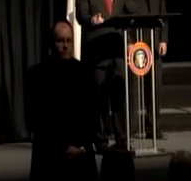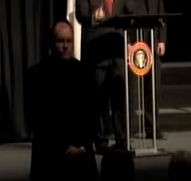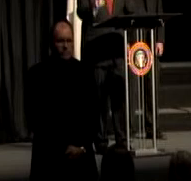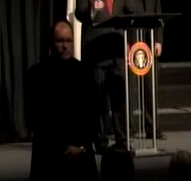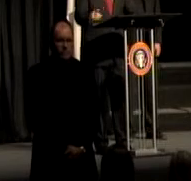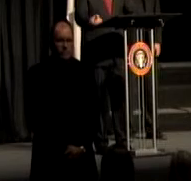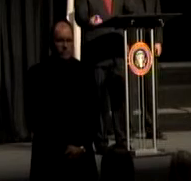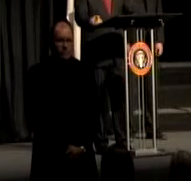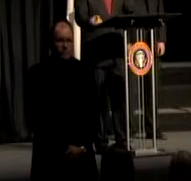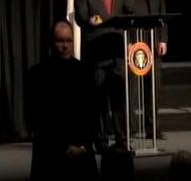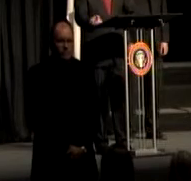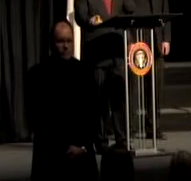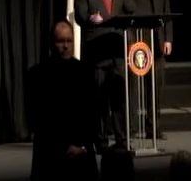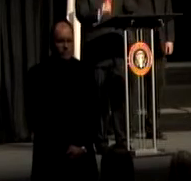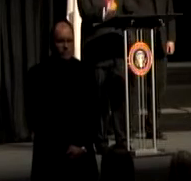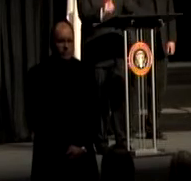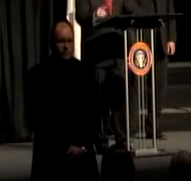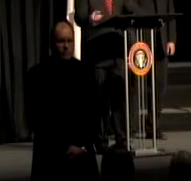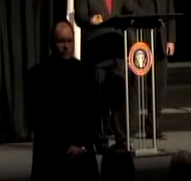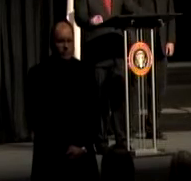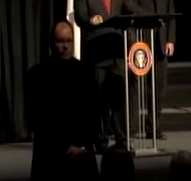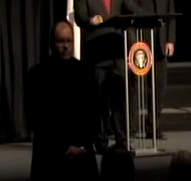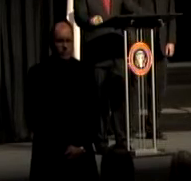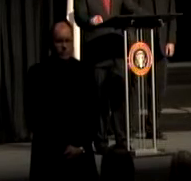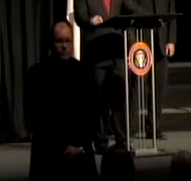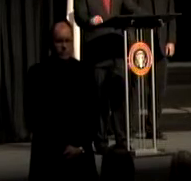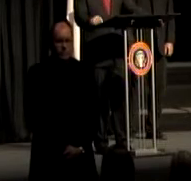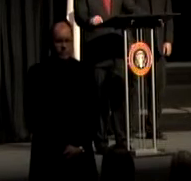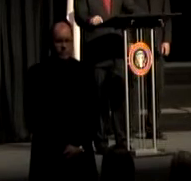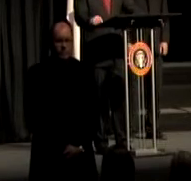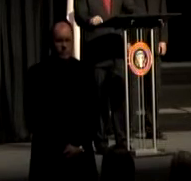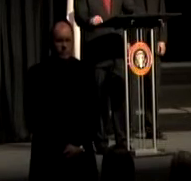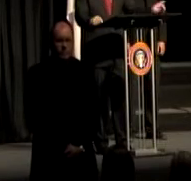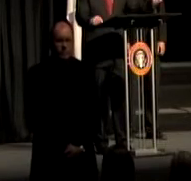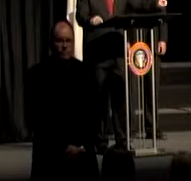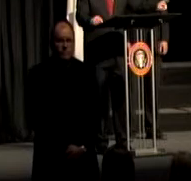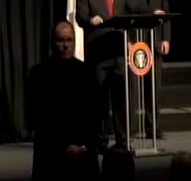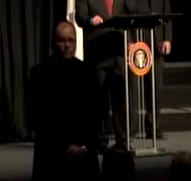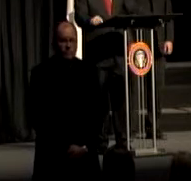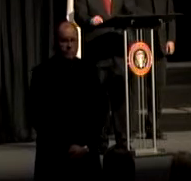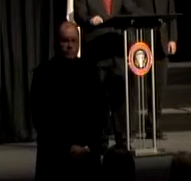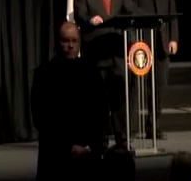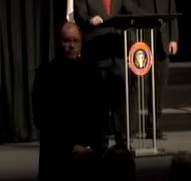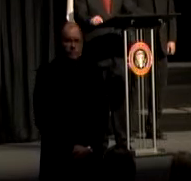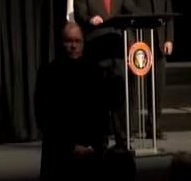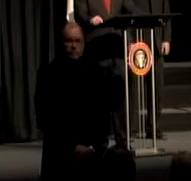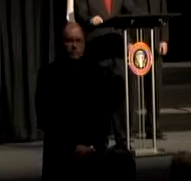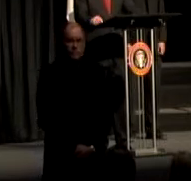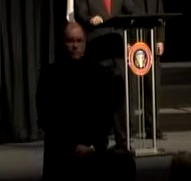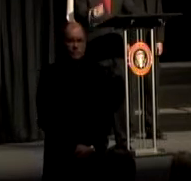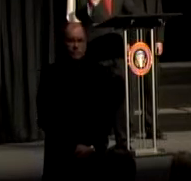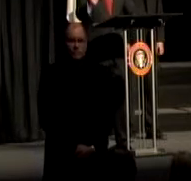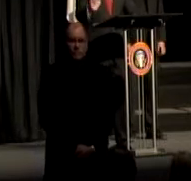my family needs your prayers the staff of this church need your prayers the deacons of this church need your